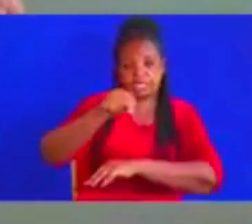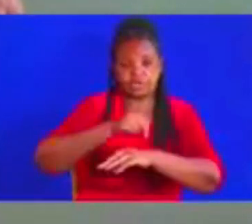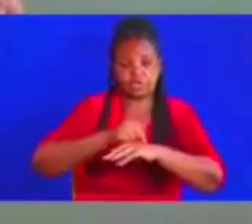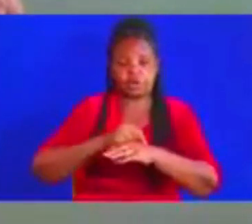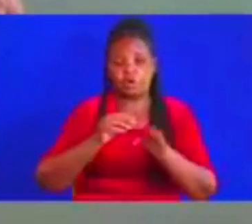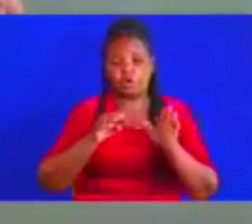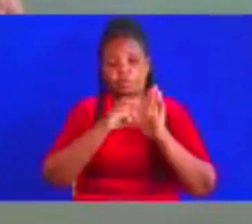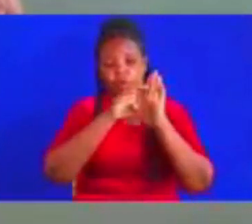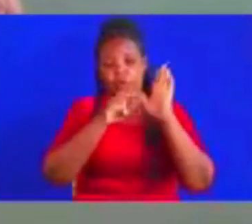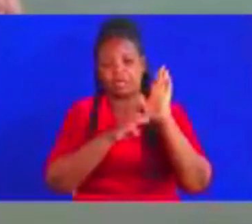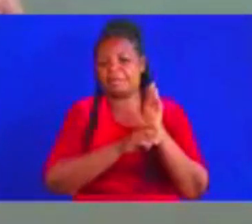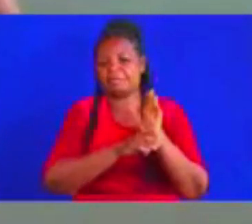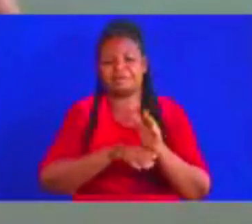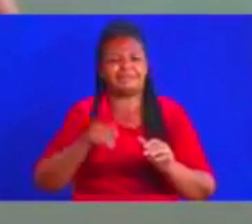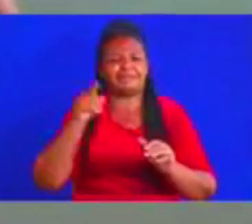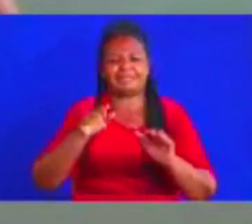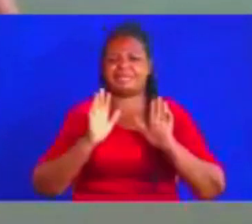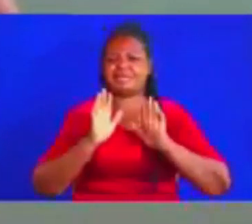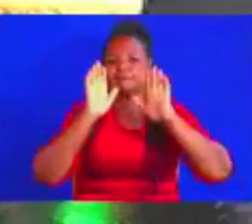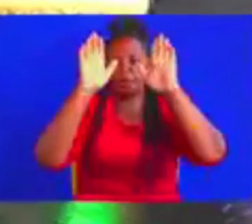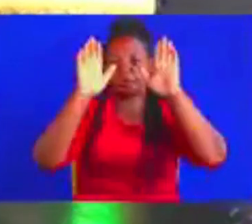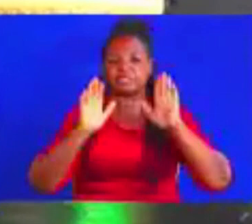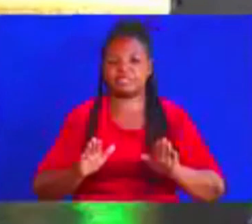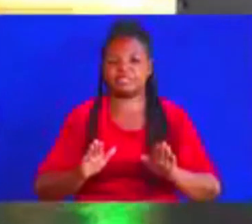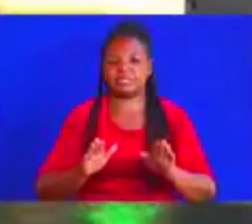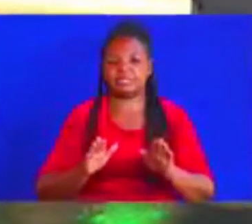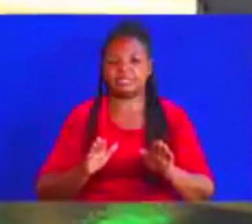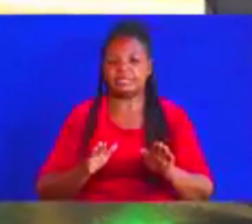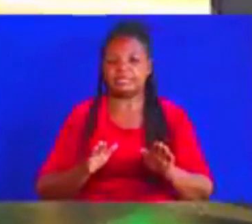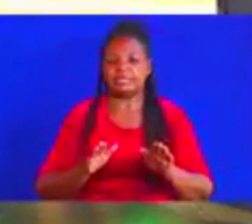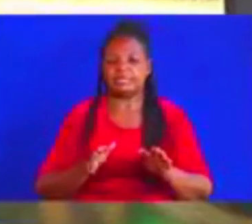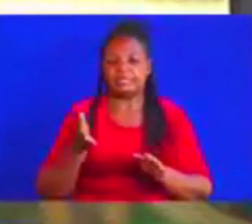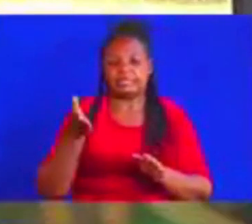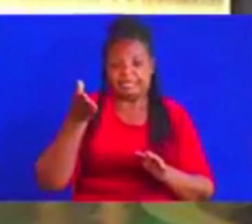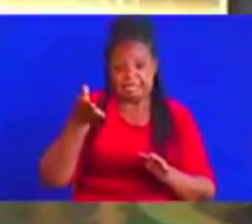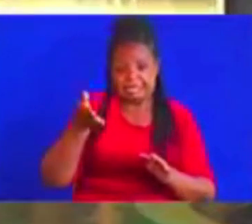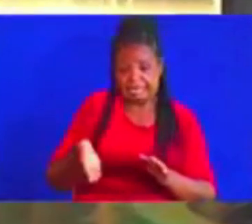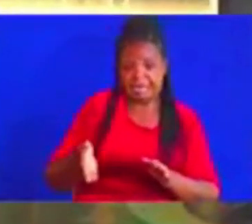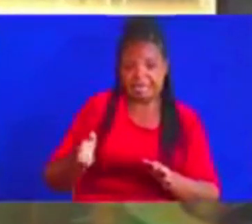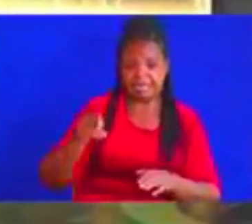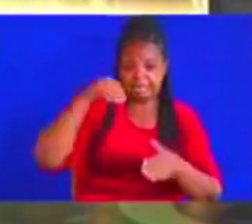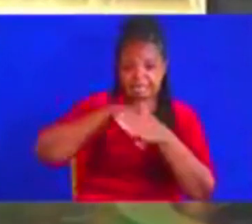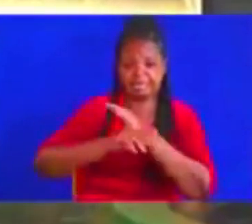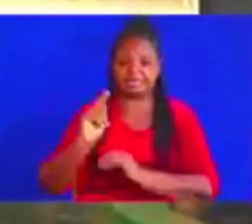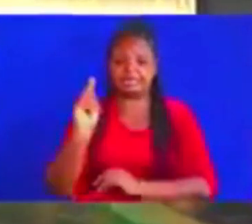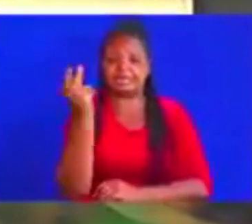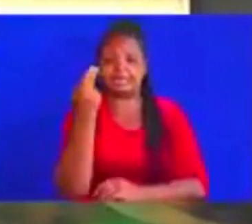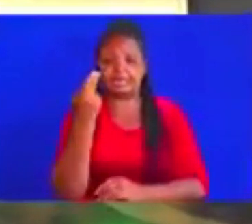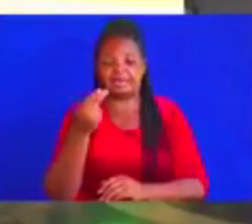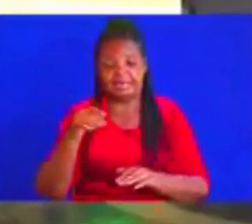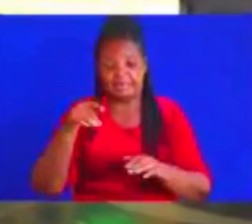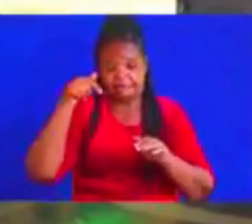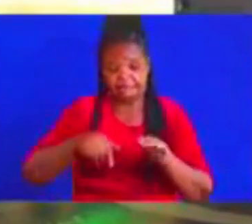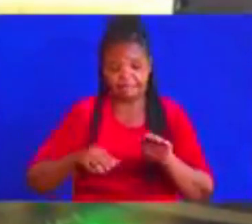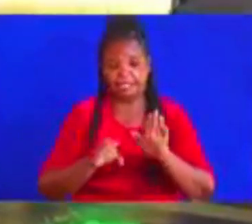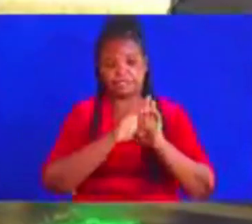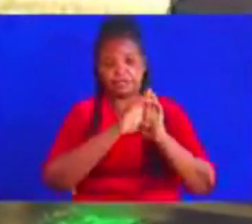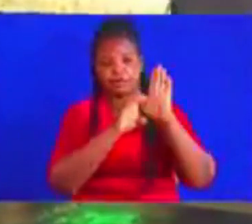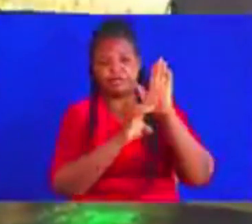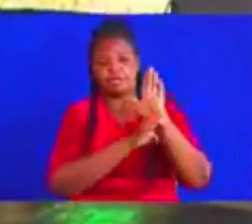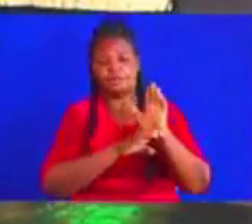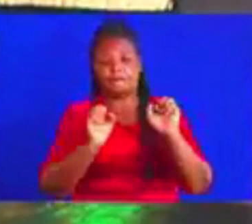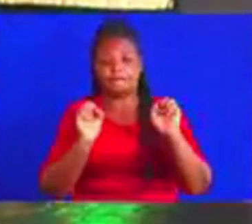is profound, not only because it is happening in Kenya, but that this program has been able